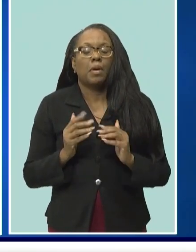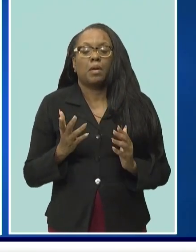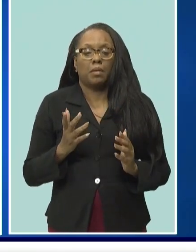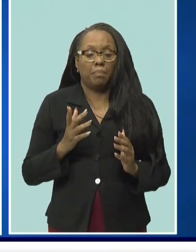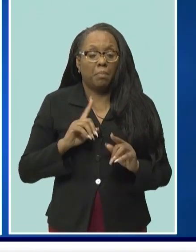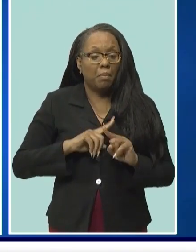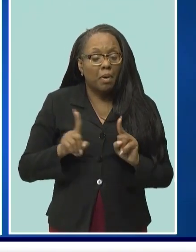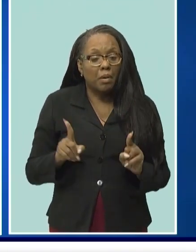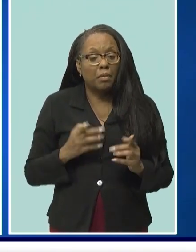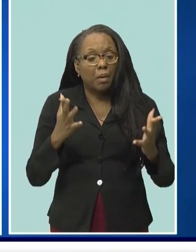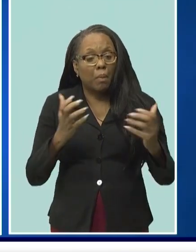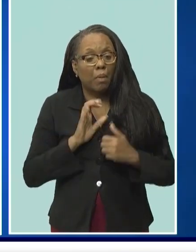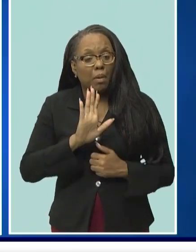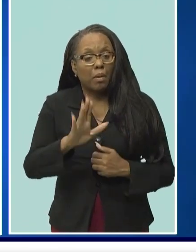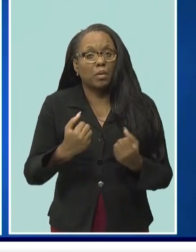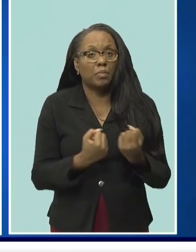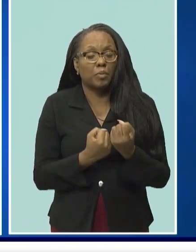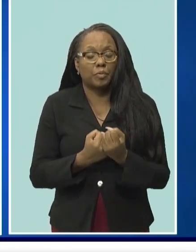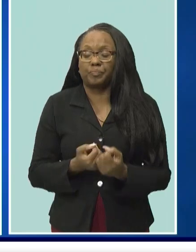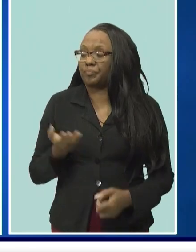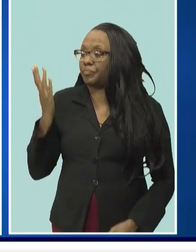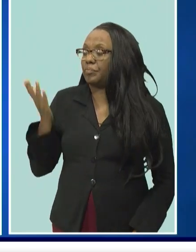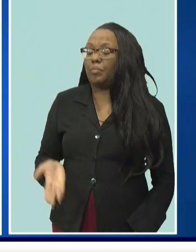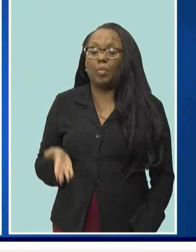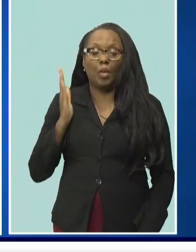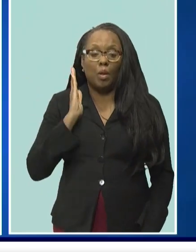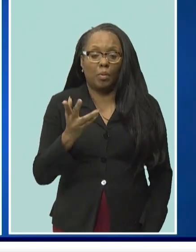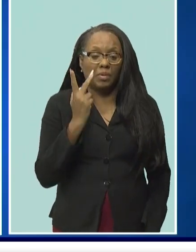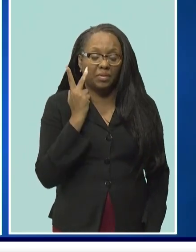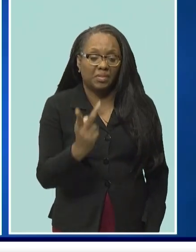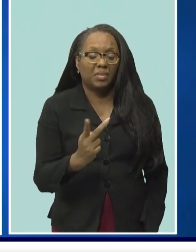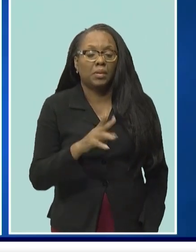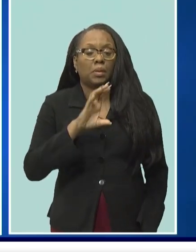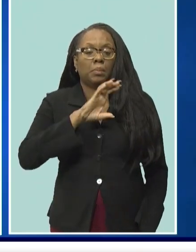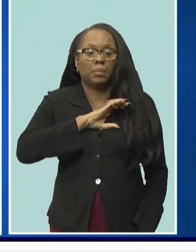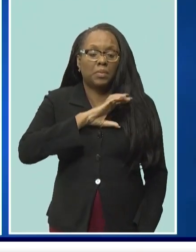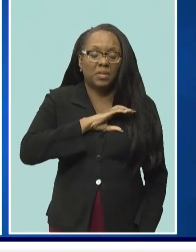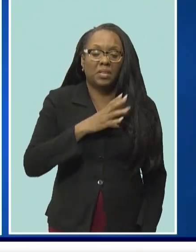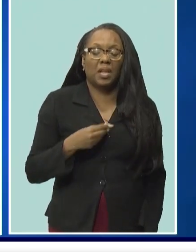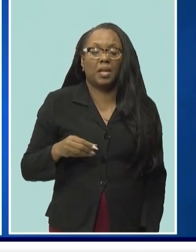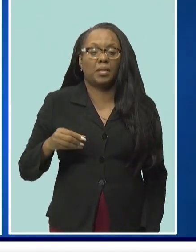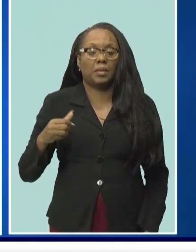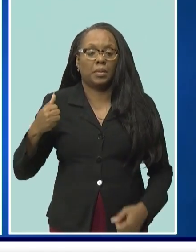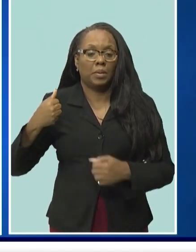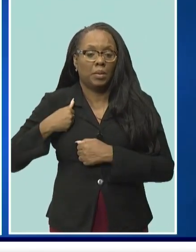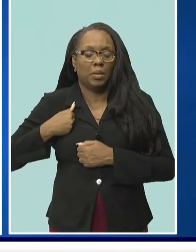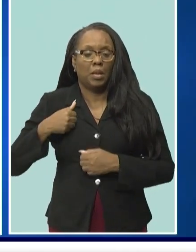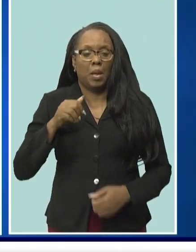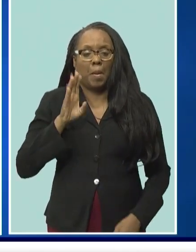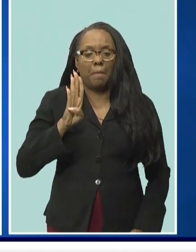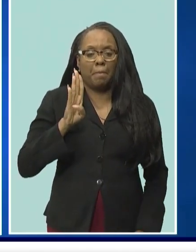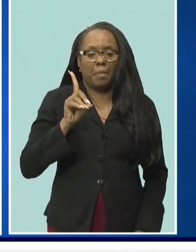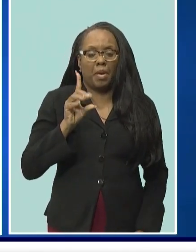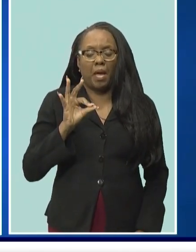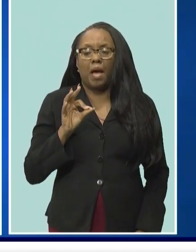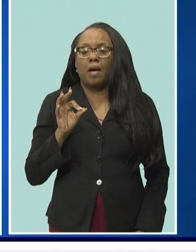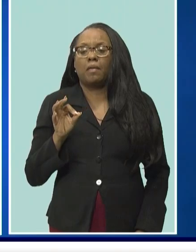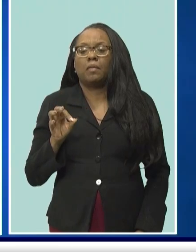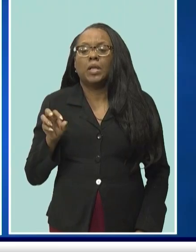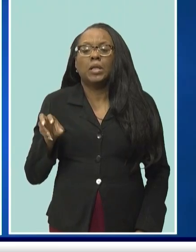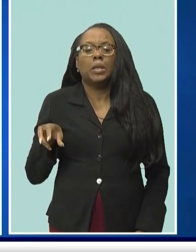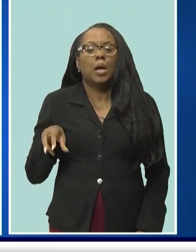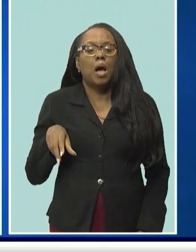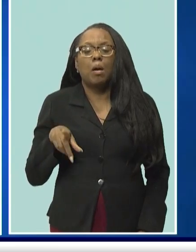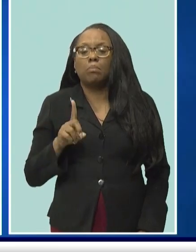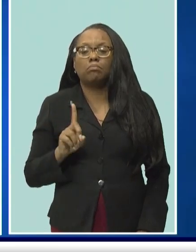see police officers and their support BDF personnel moving around. I want to encourage